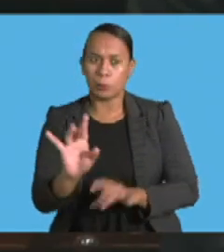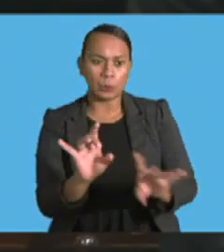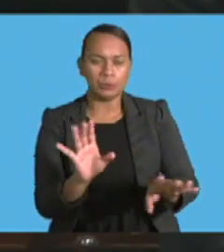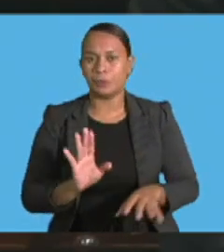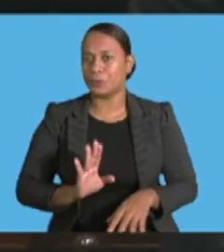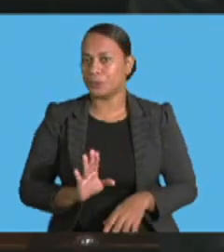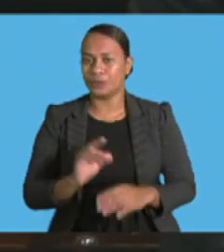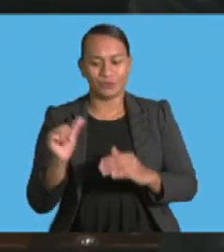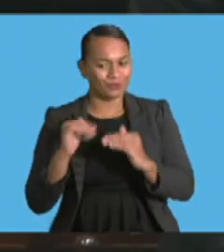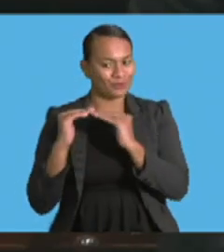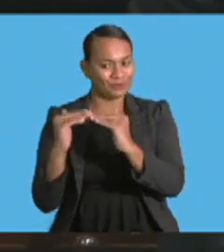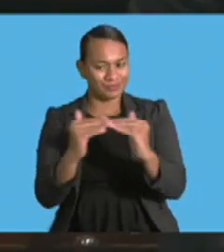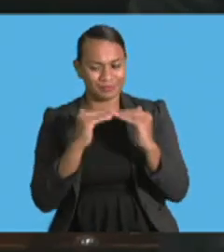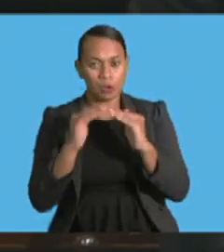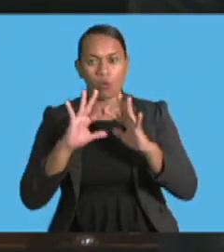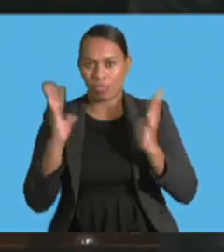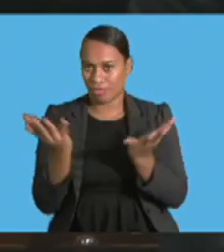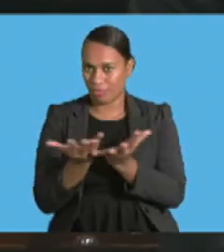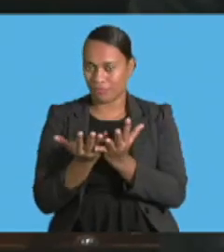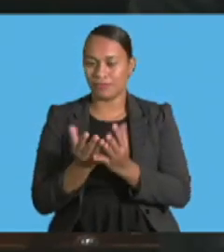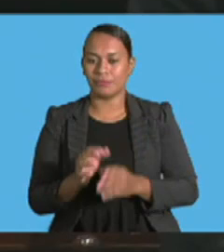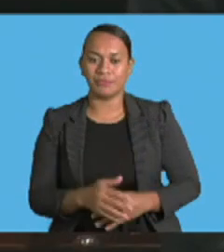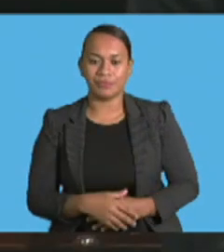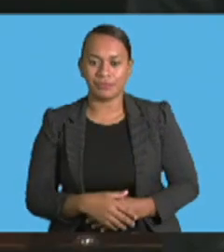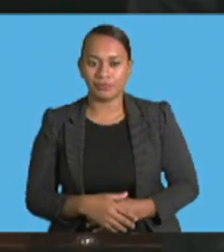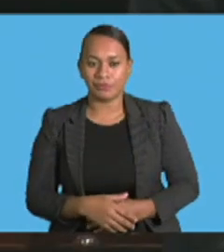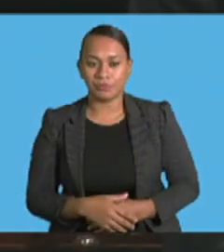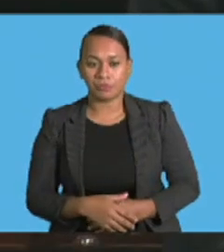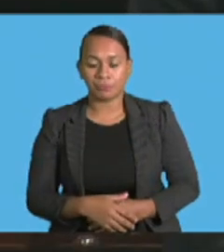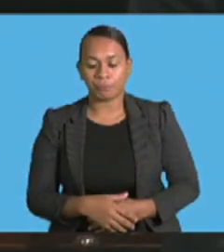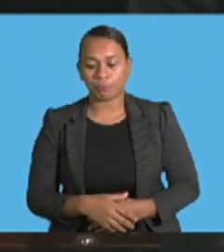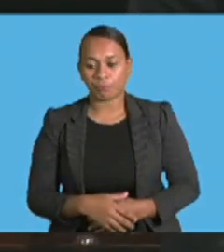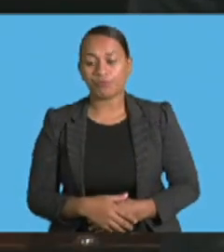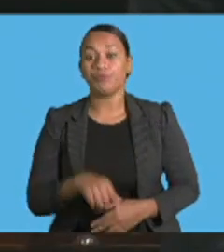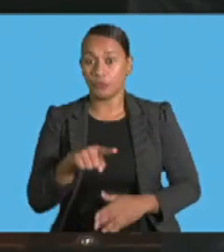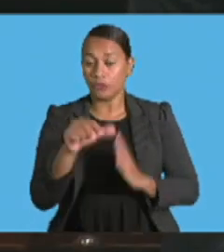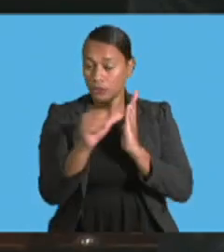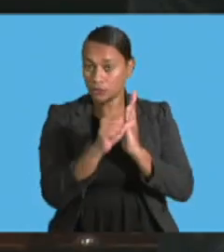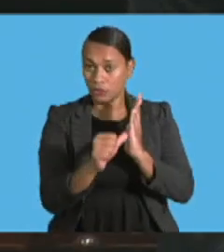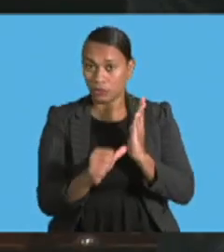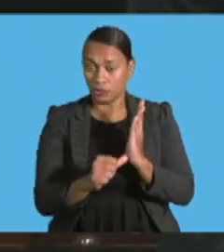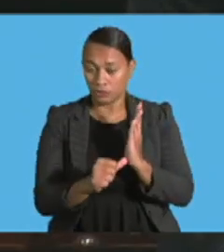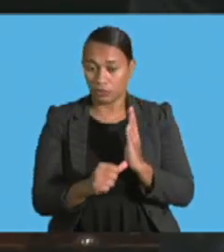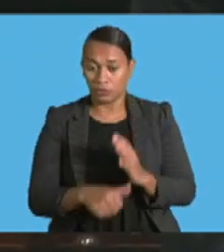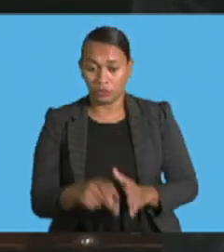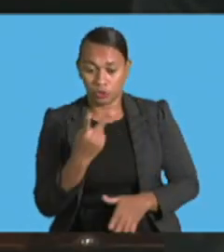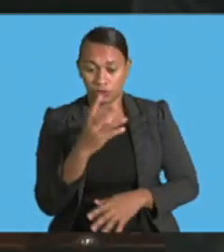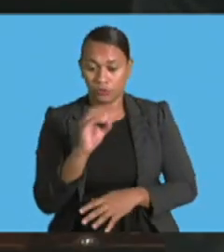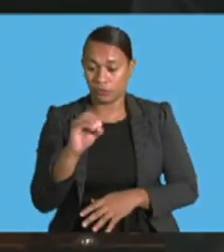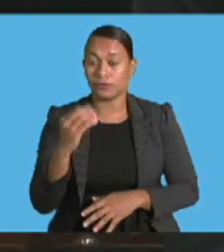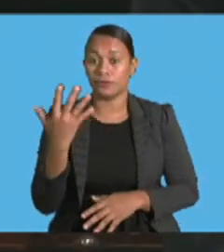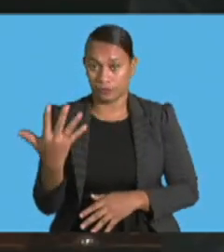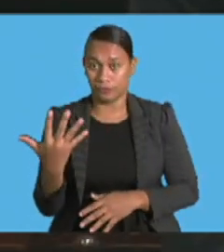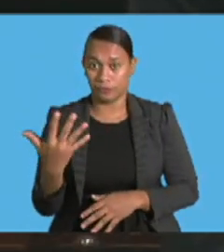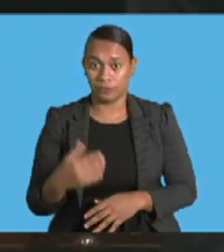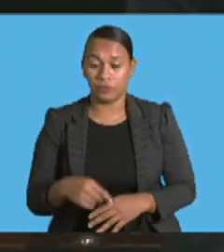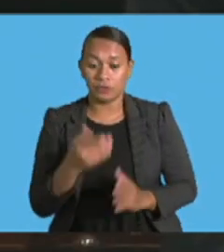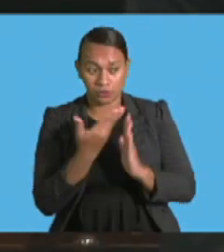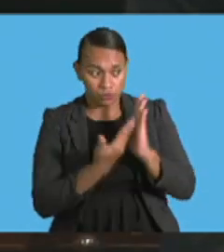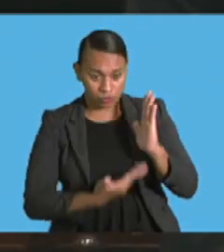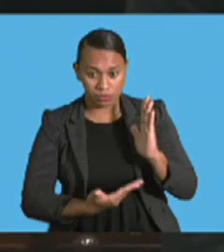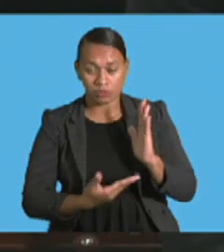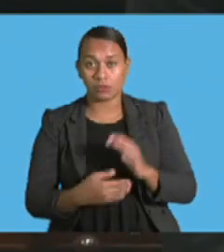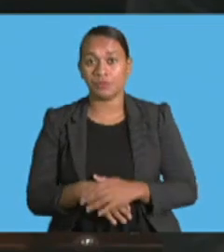development applications received in pursuant to Section 4 of the Environmental Management Act 2005. Mr. Speaker, say,